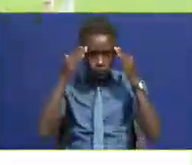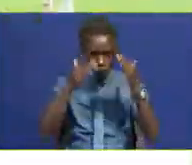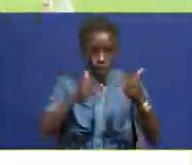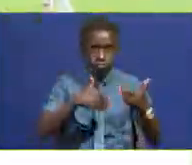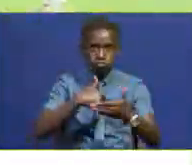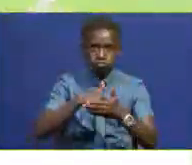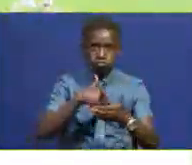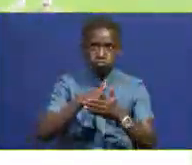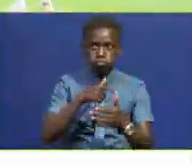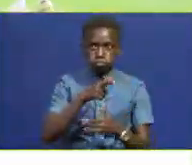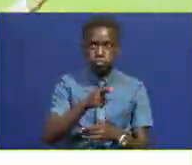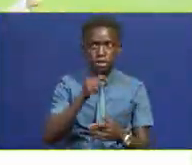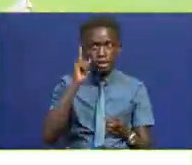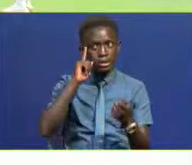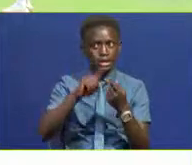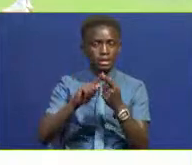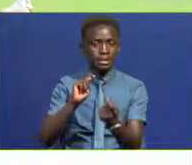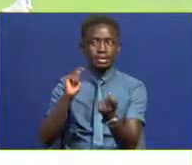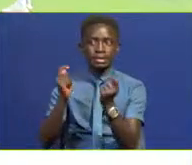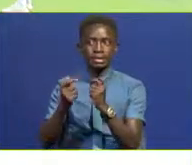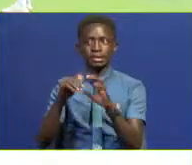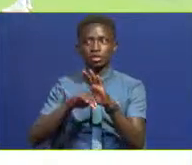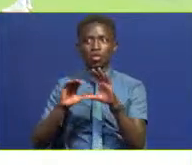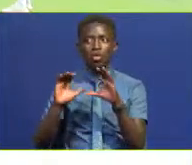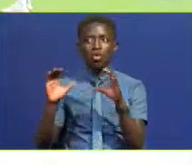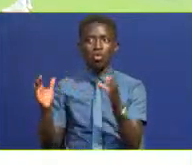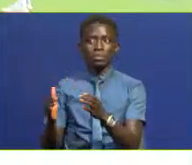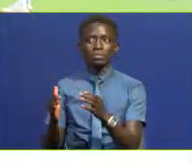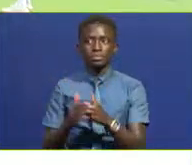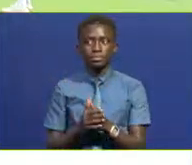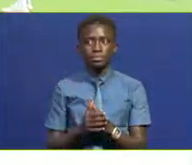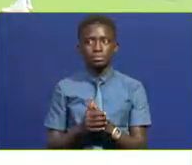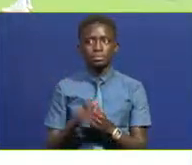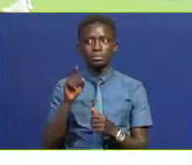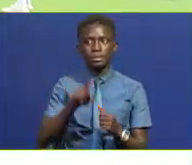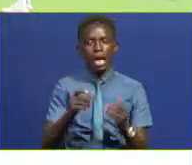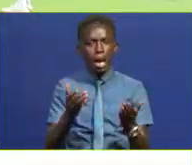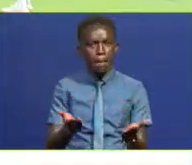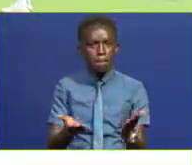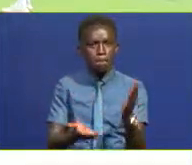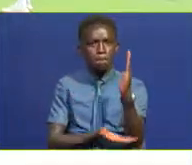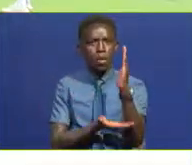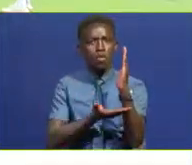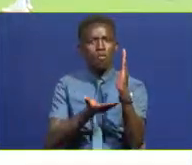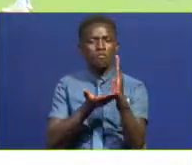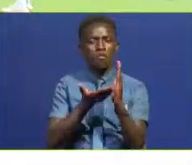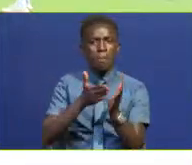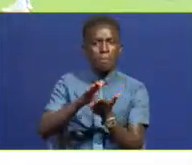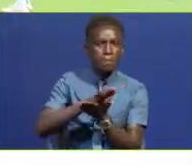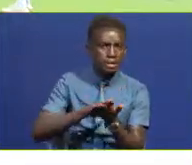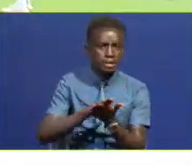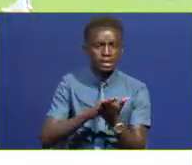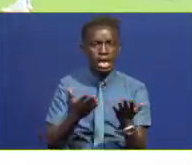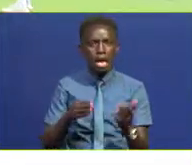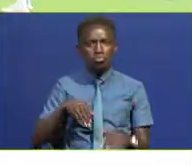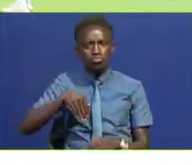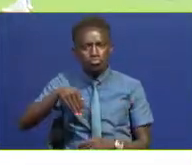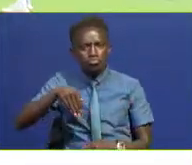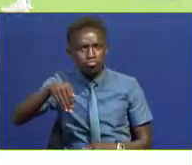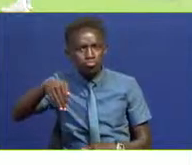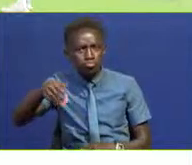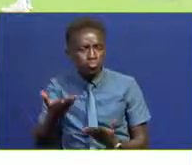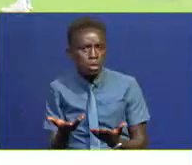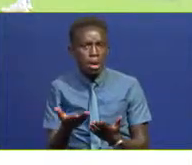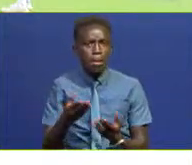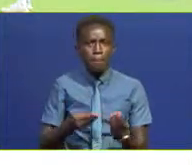the community. To teach and to learn, to improve the basics, like dribbling, like passing, it's all